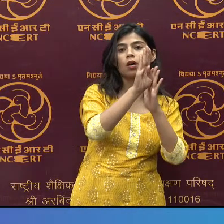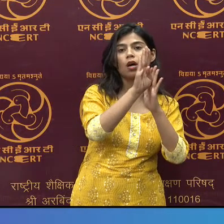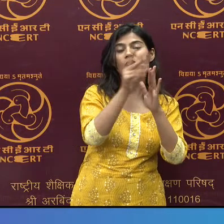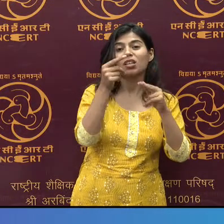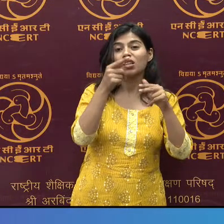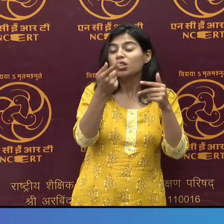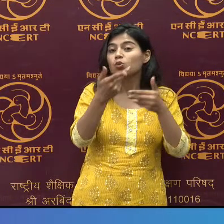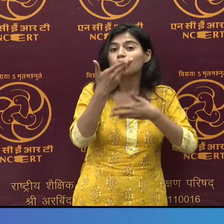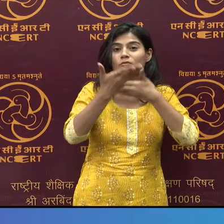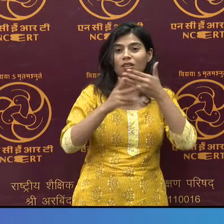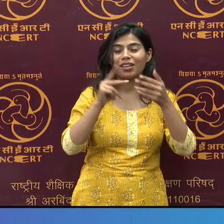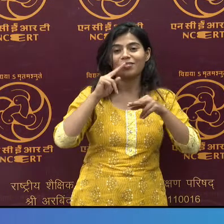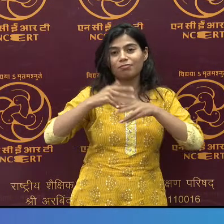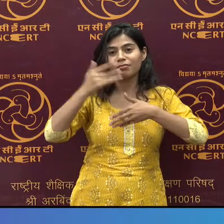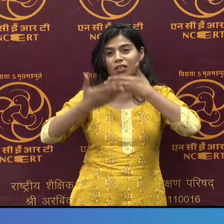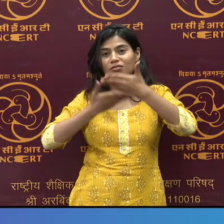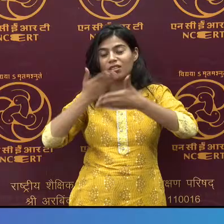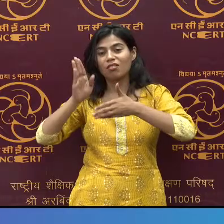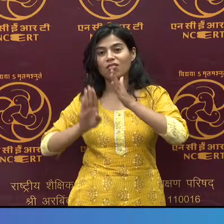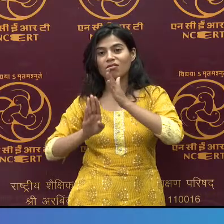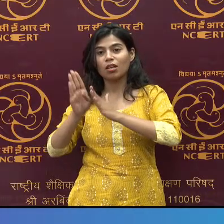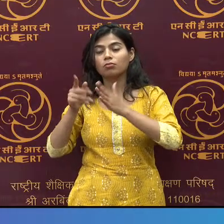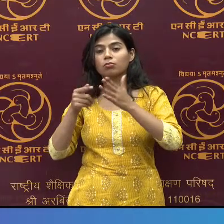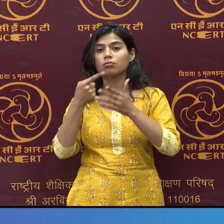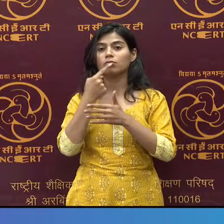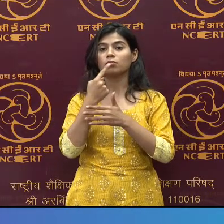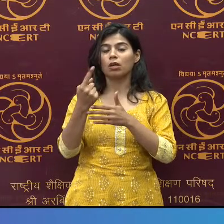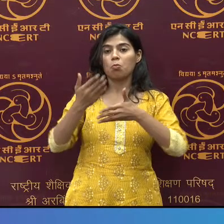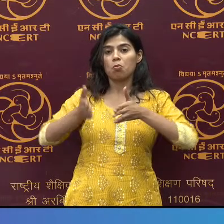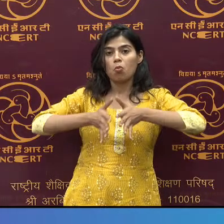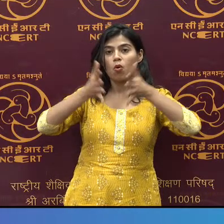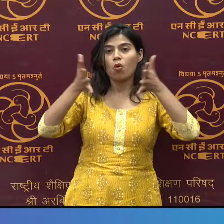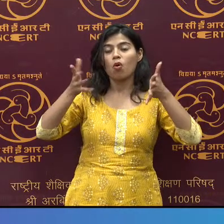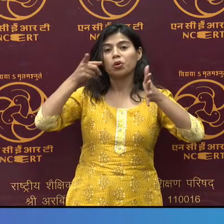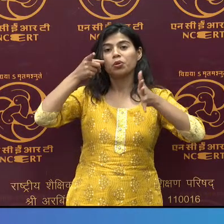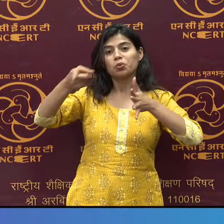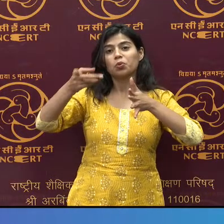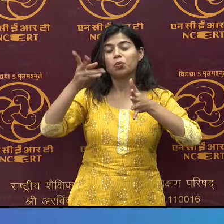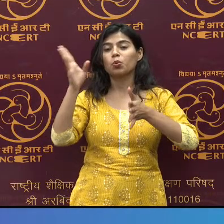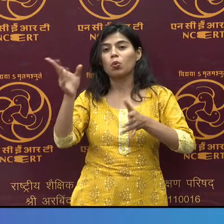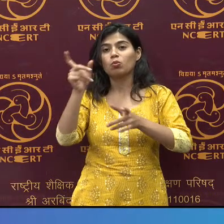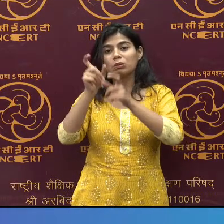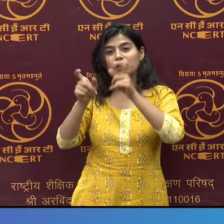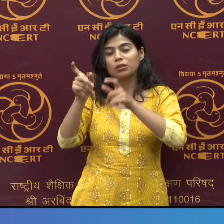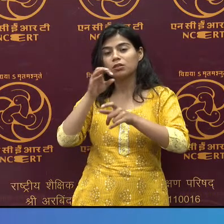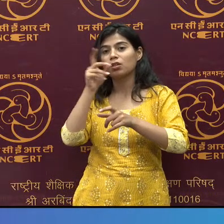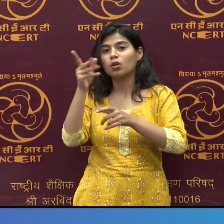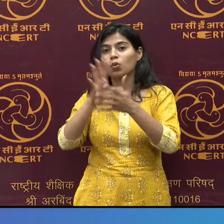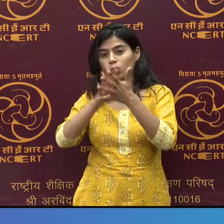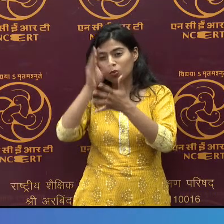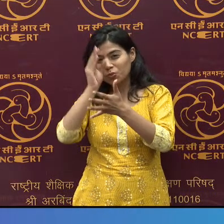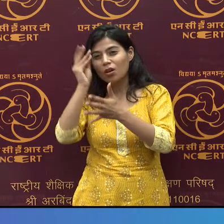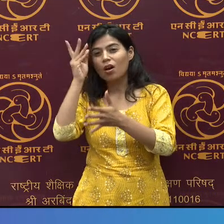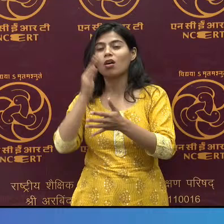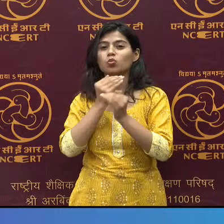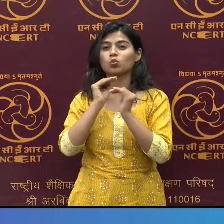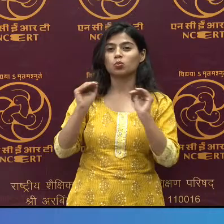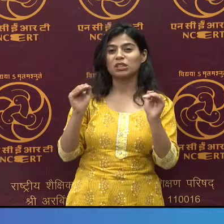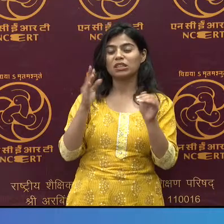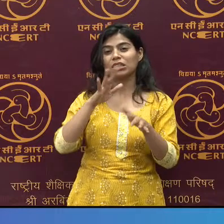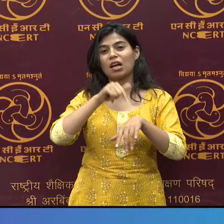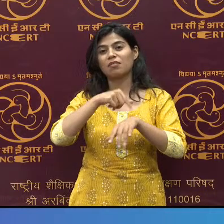exploits students. So paying attention to the question will tell you how do we approach